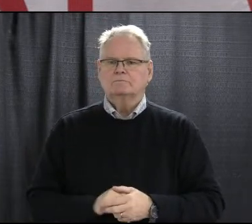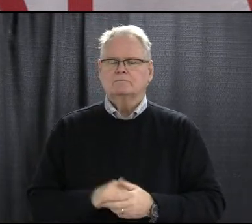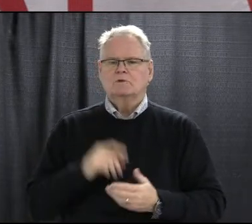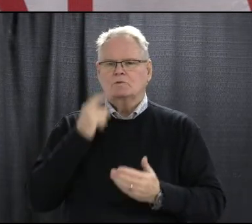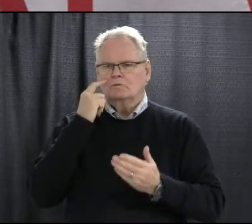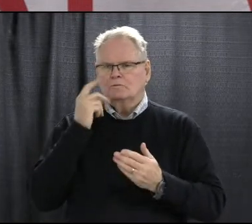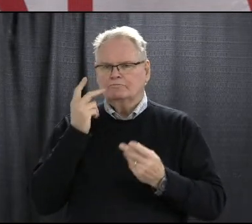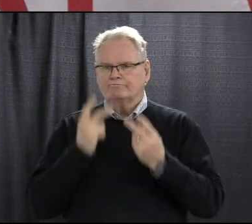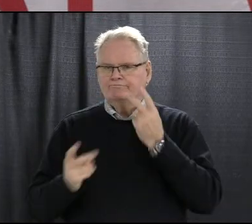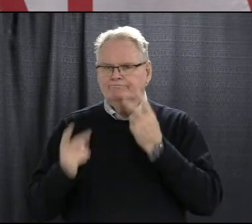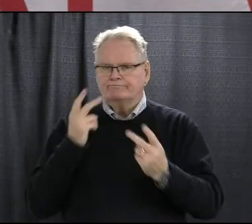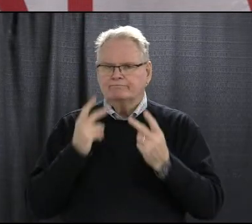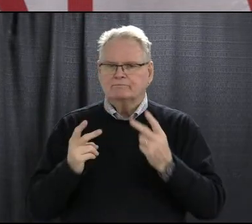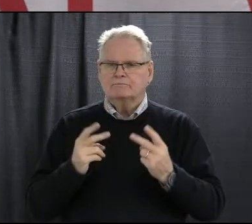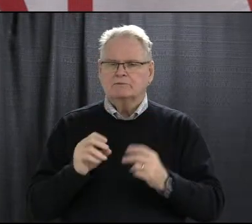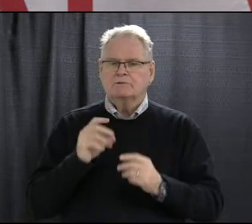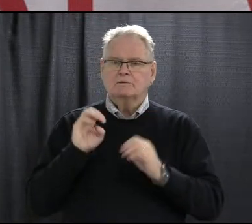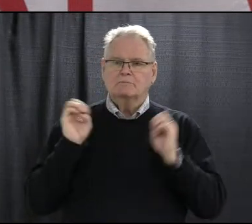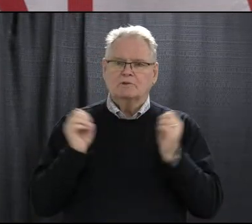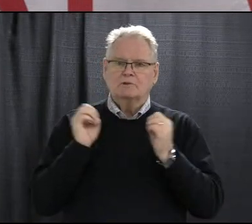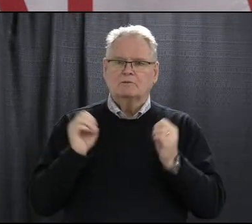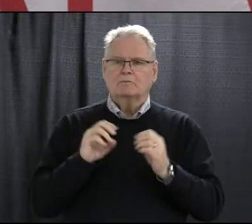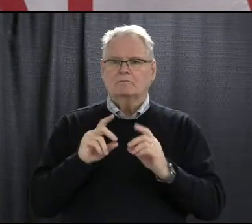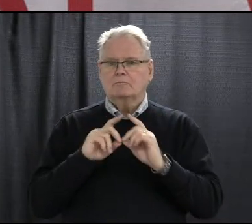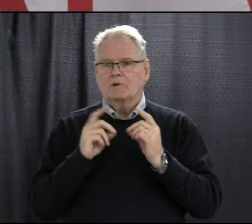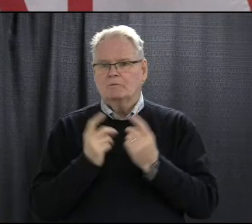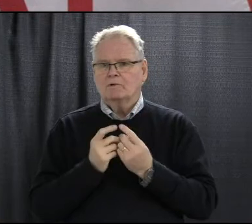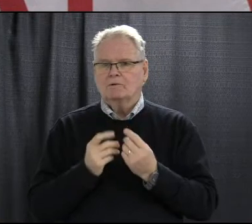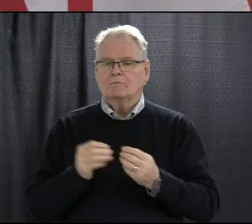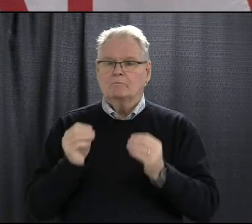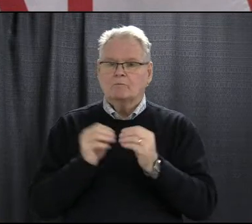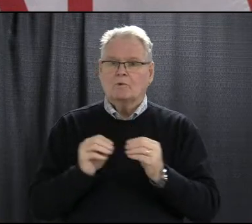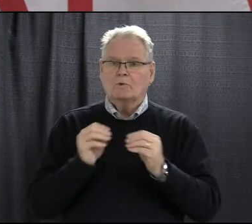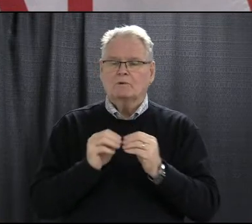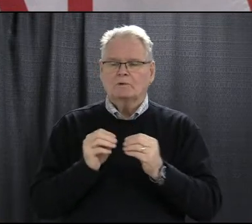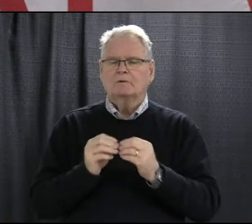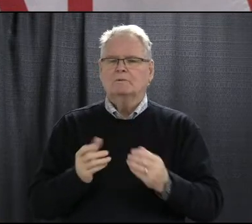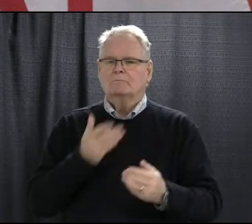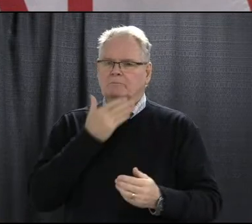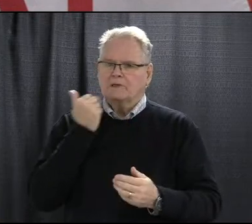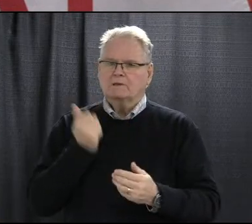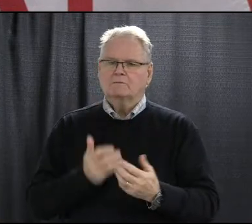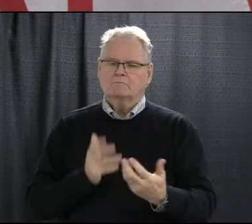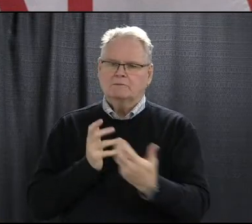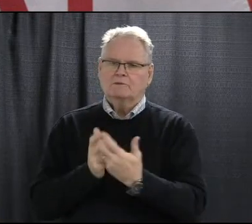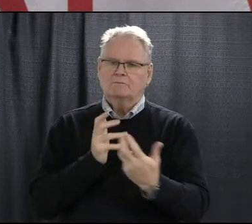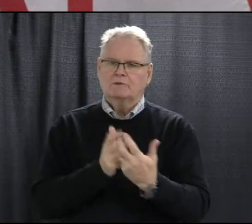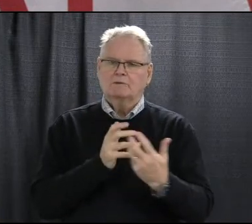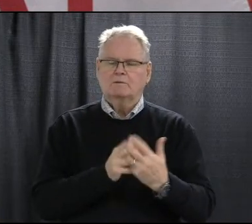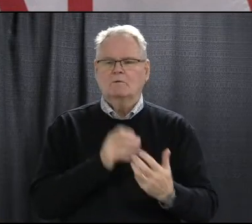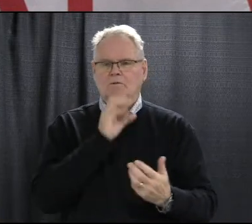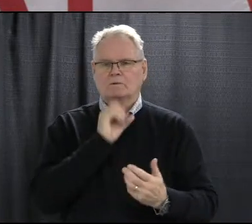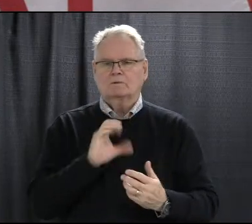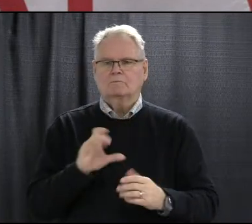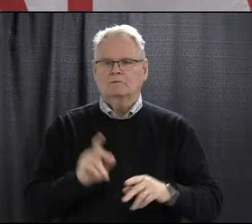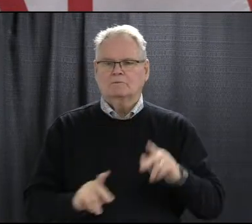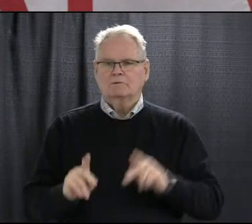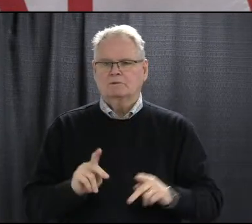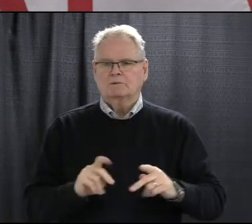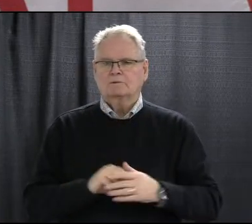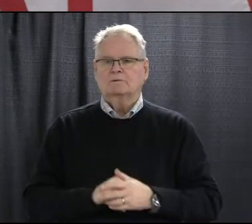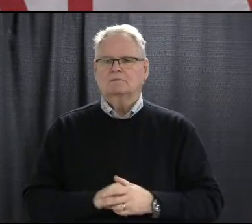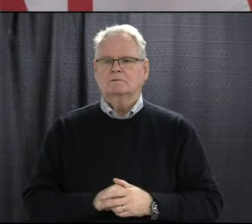environment will also be part of the new hospital to replace St. Clair's Mercy Hospital. So